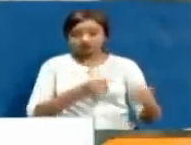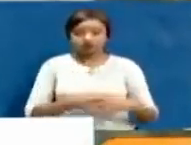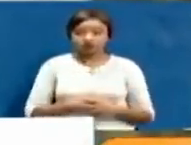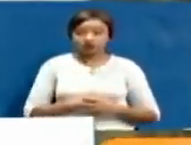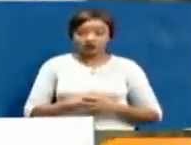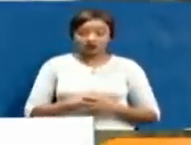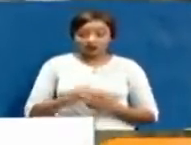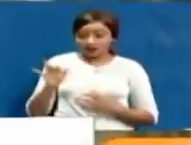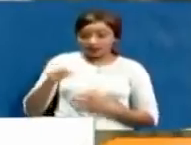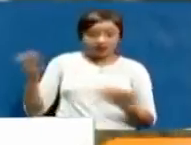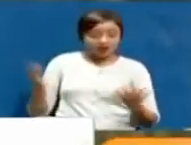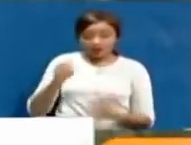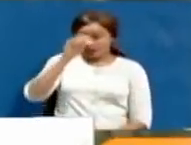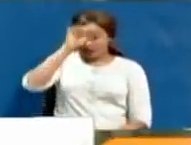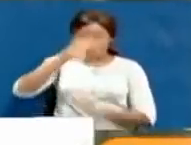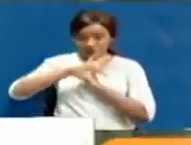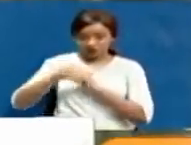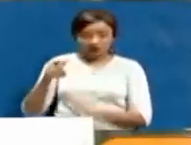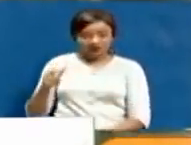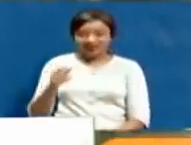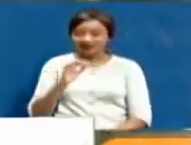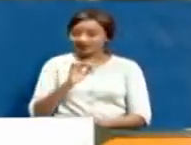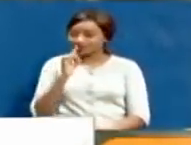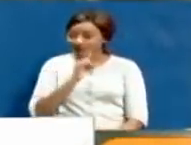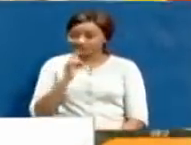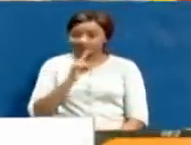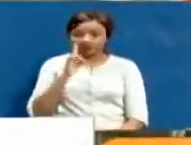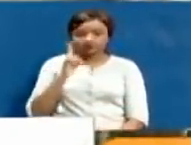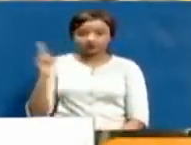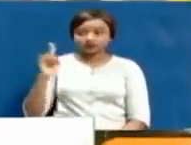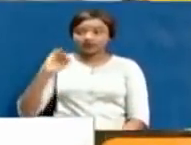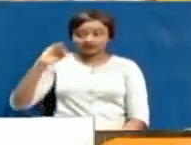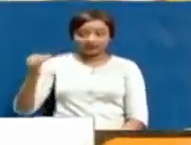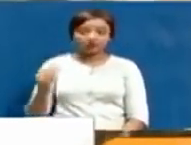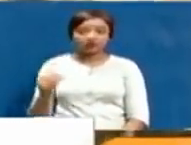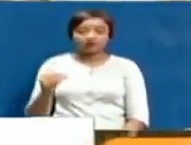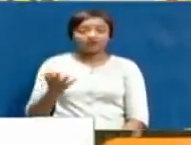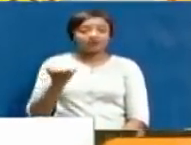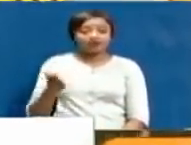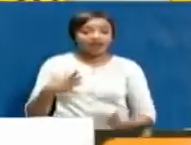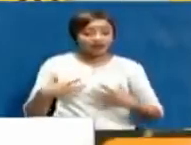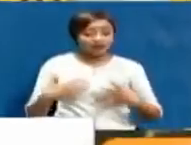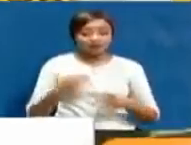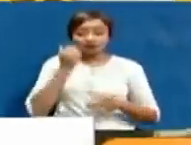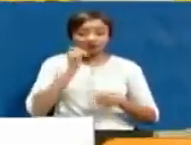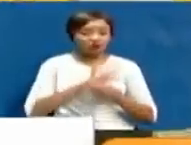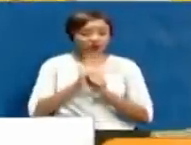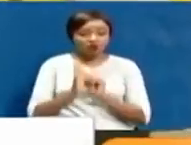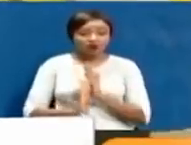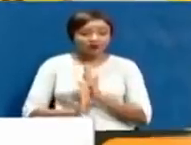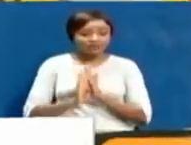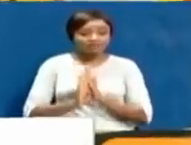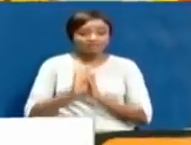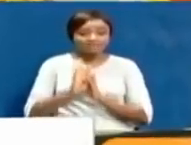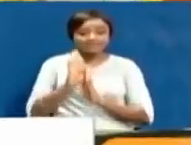coronavirus. This is Kiambu Town, the headquarters of the county of Kiambu, a region where the number of infections have only